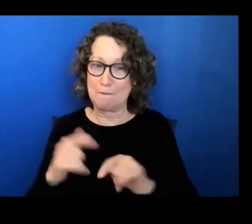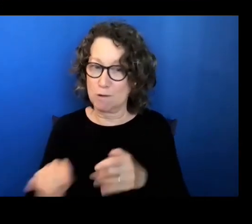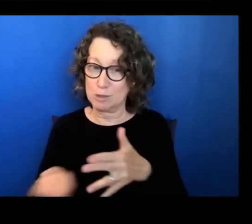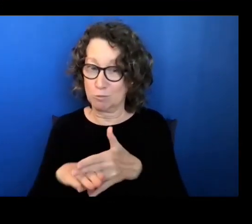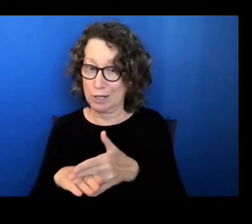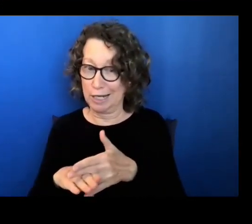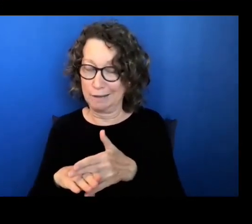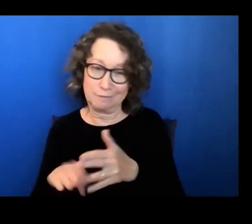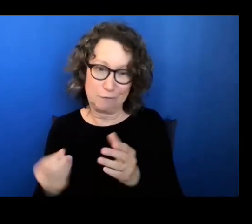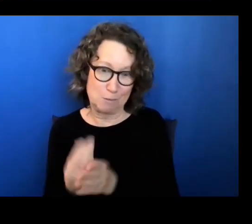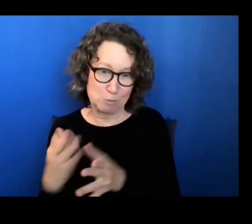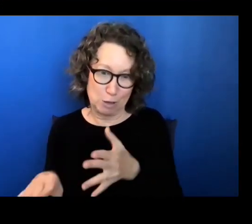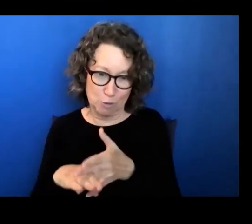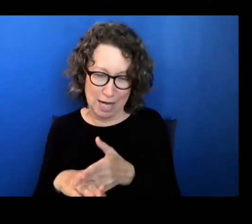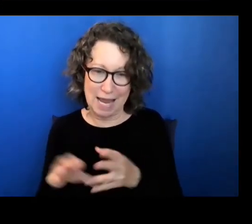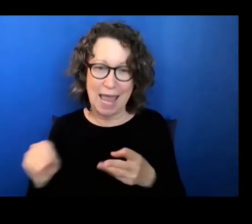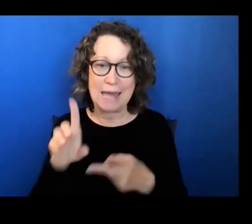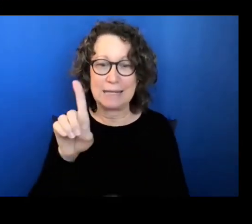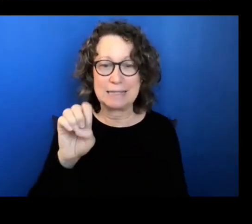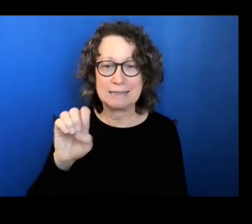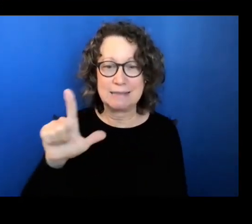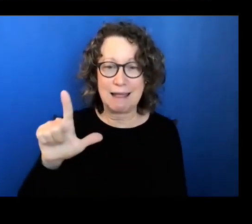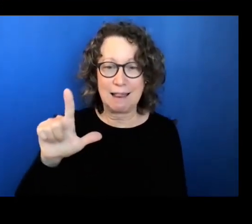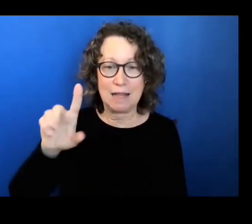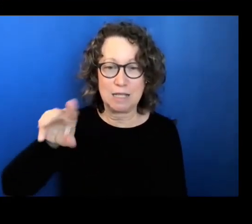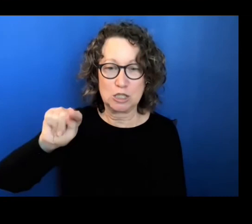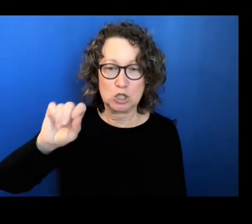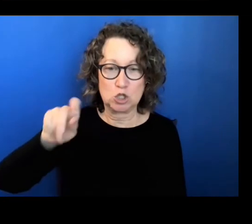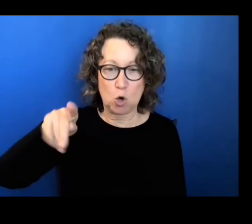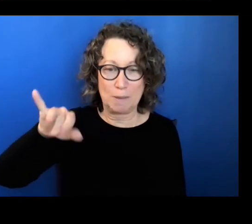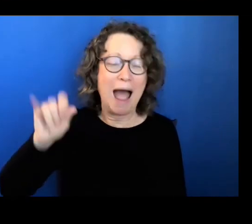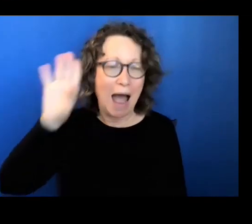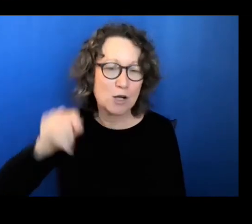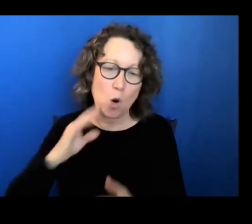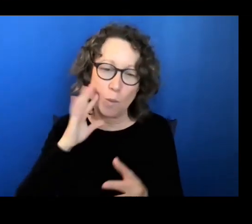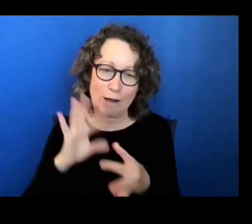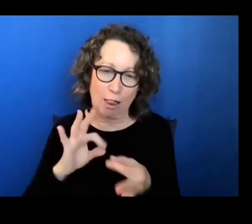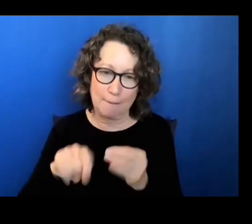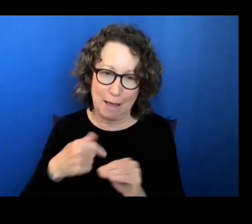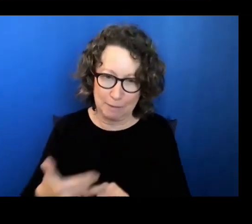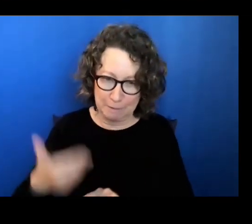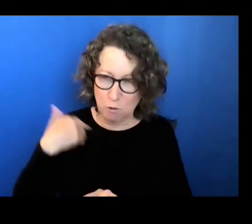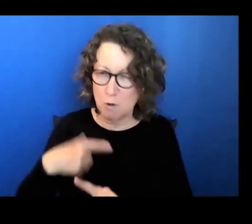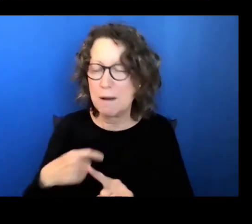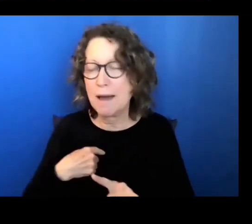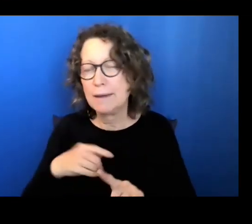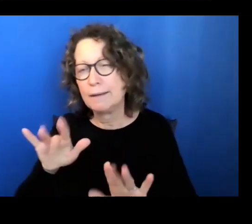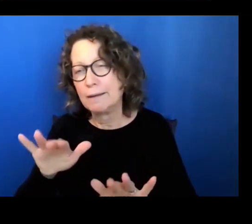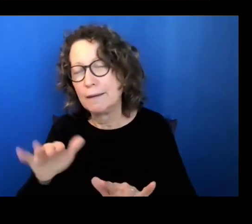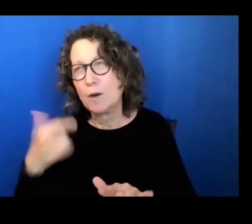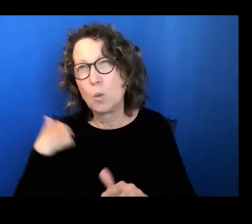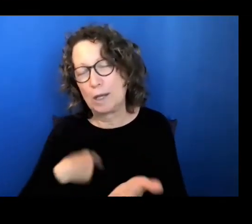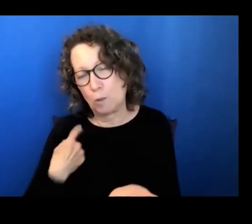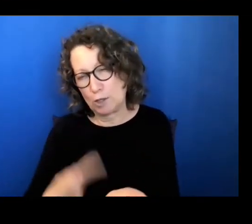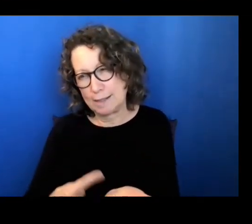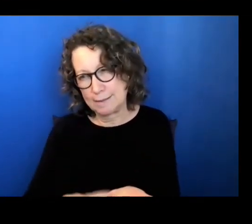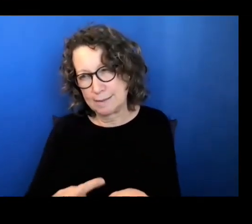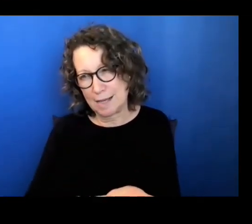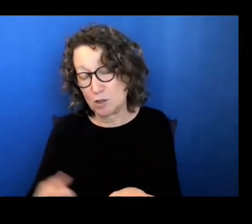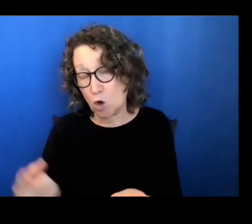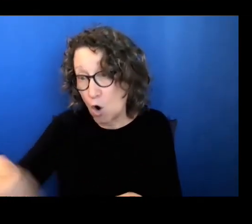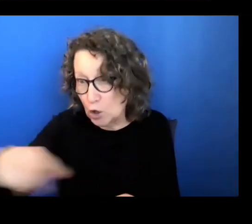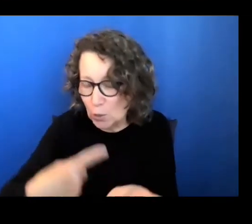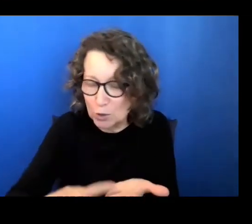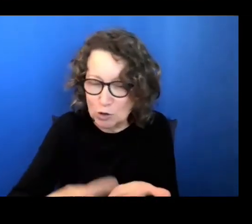break and Deltopia. So I know we've talked about it before, considering that we were discussing, or you were